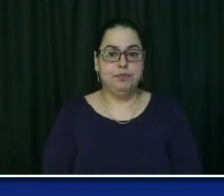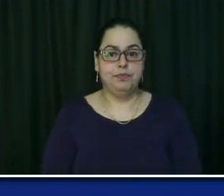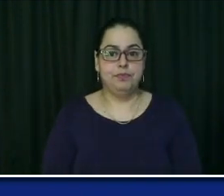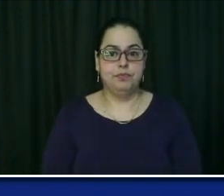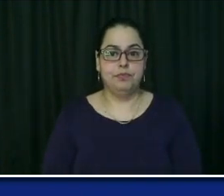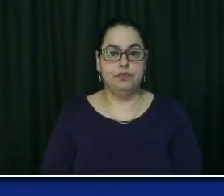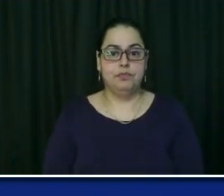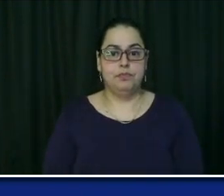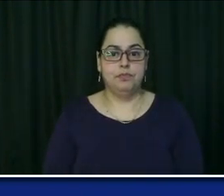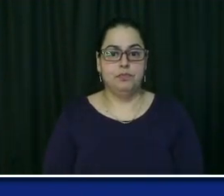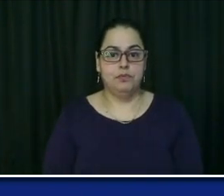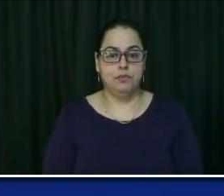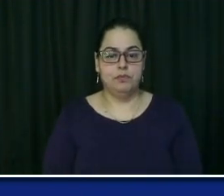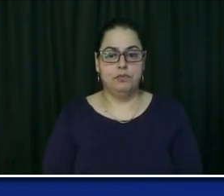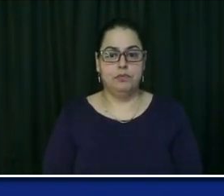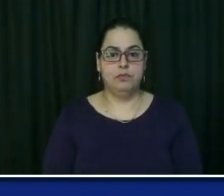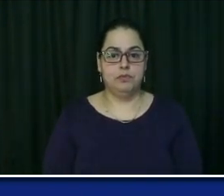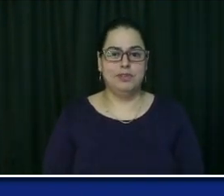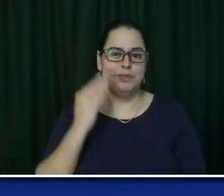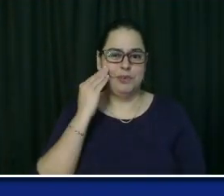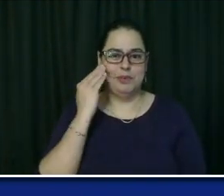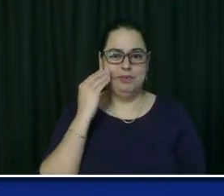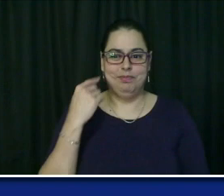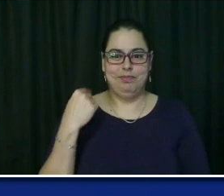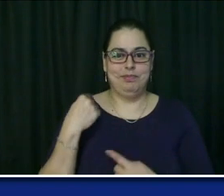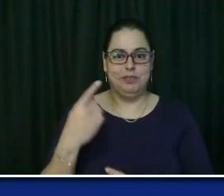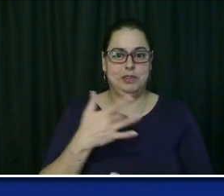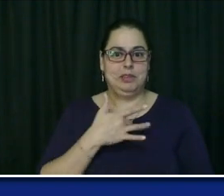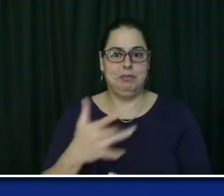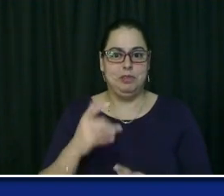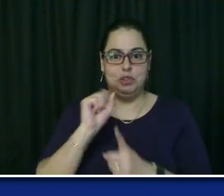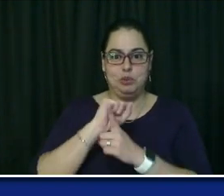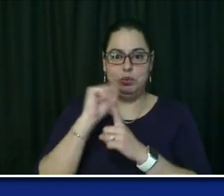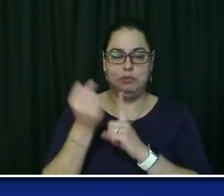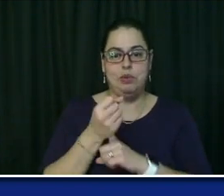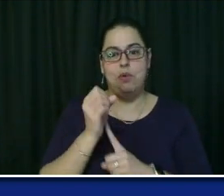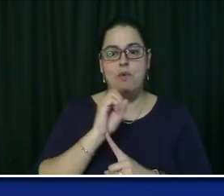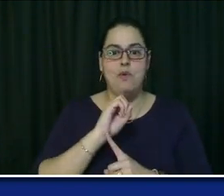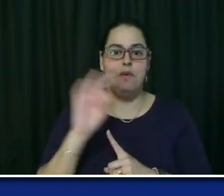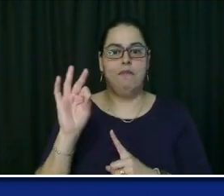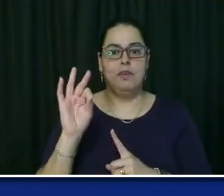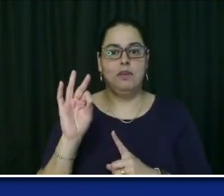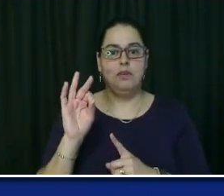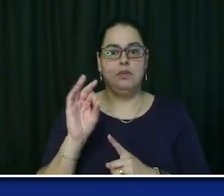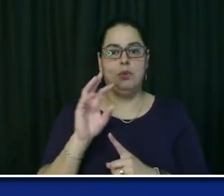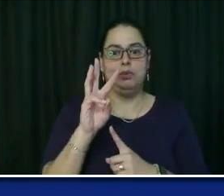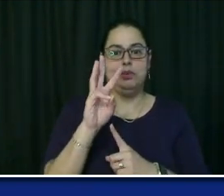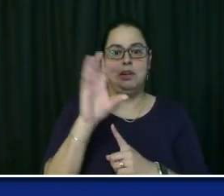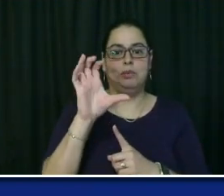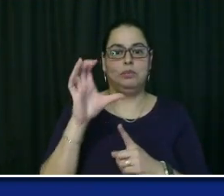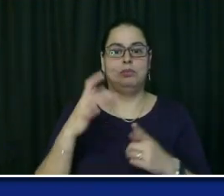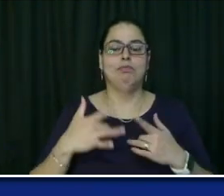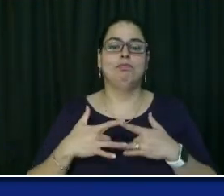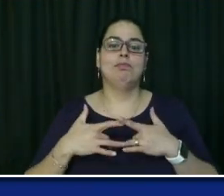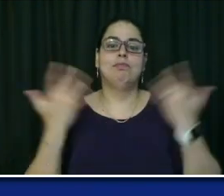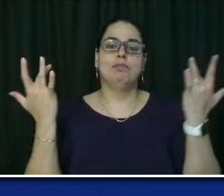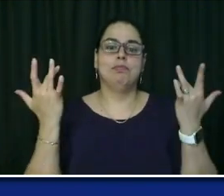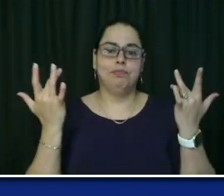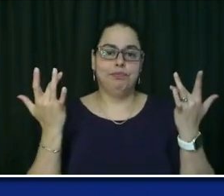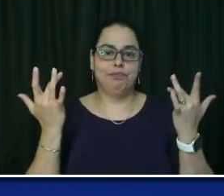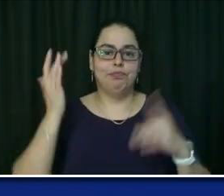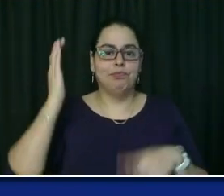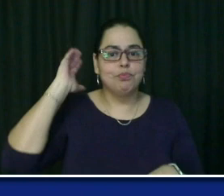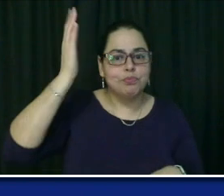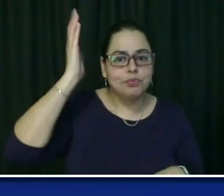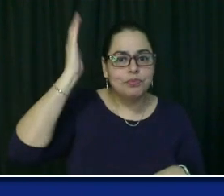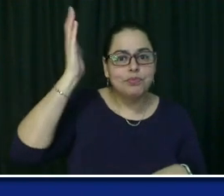State of the County message is usually done in mid-April, and it's my opportunity to speak before the legislature and then by extension publicly to all